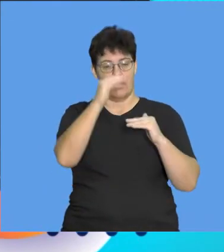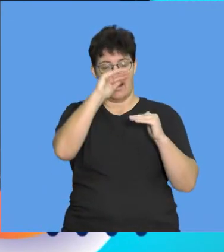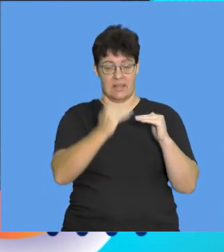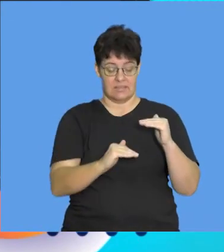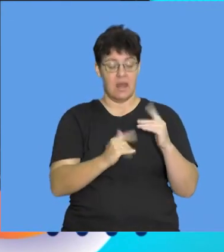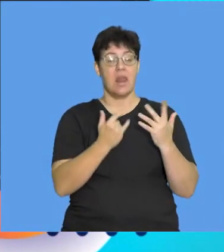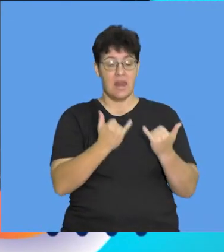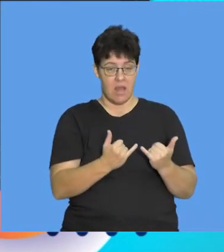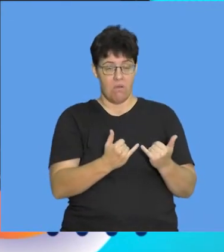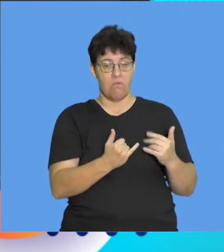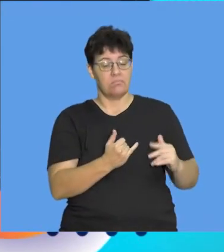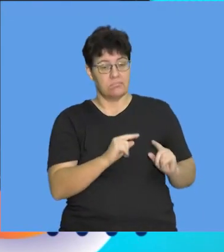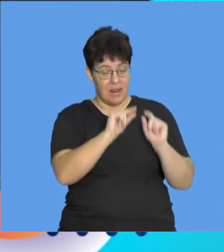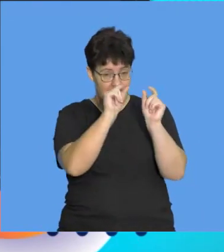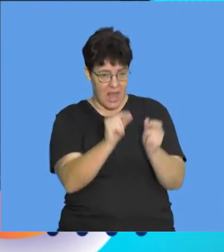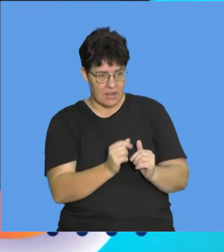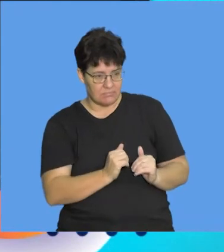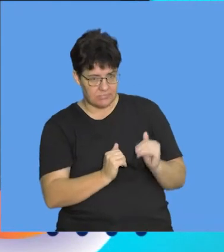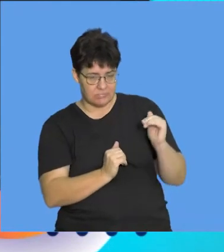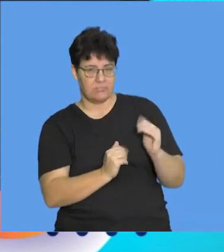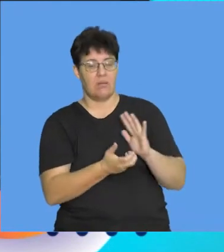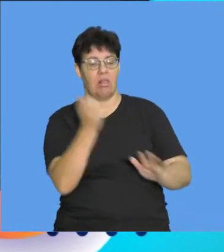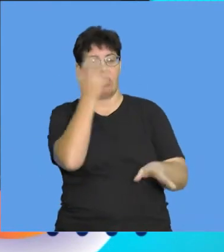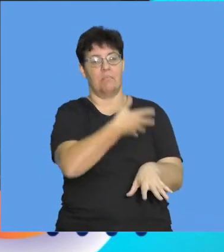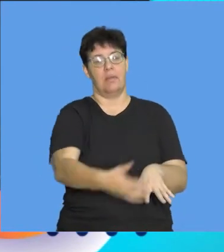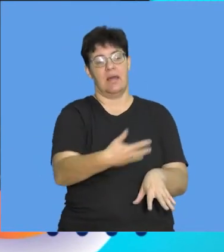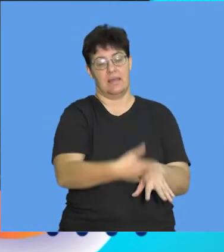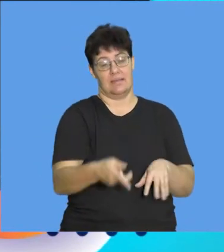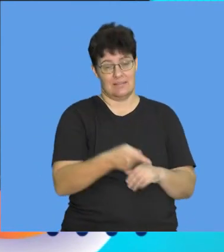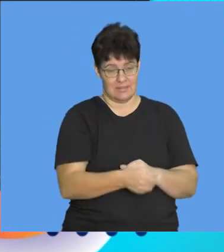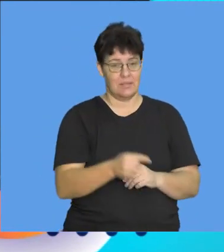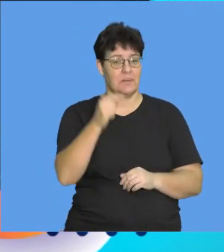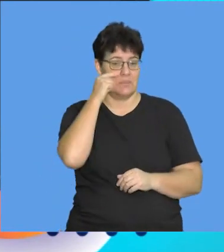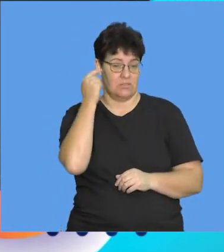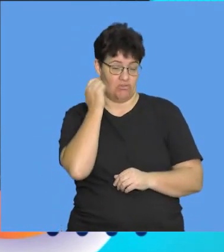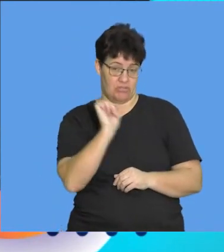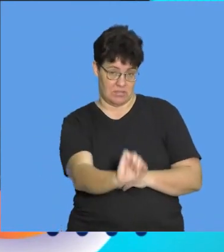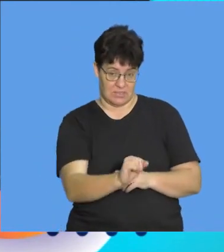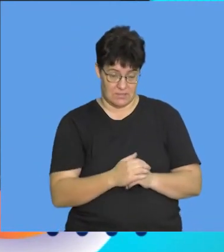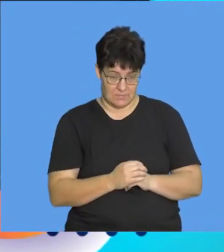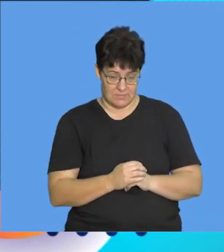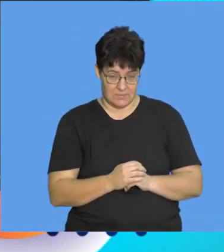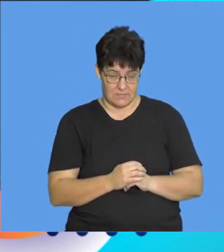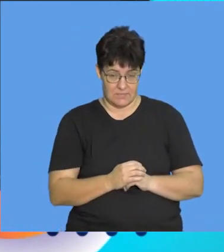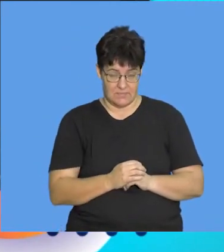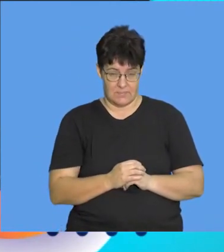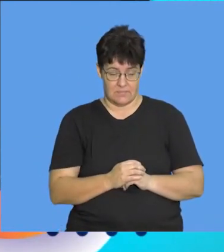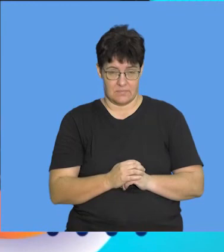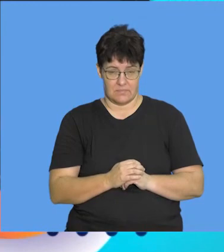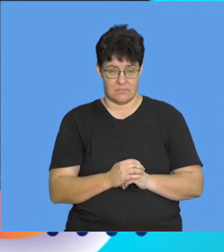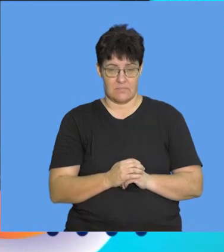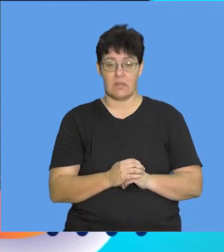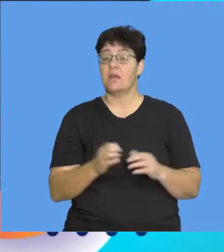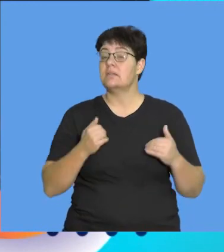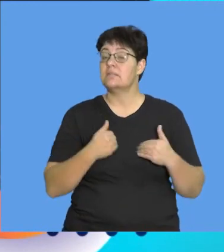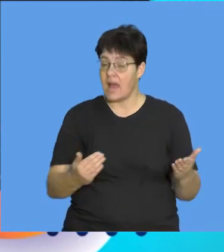of the endometrium to be shredded, and refer to that as menstruation. And this starts the process all